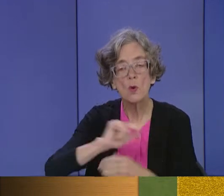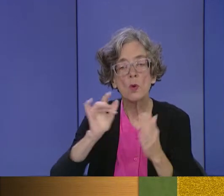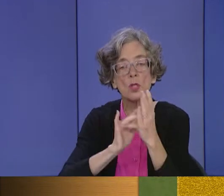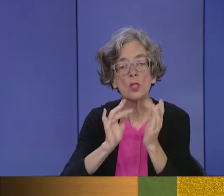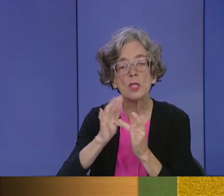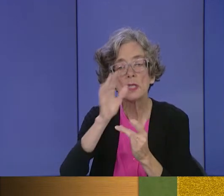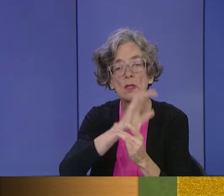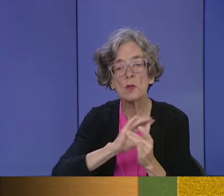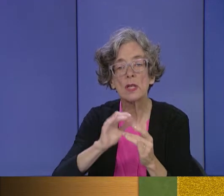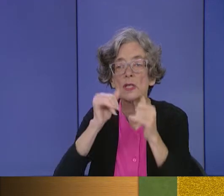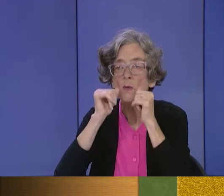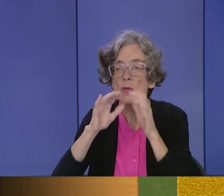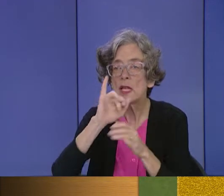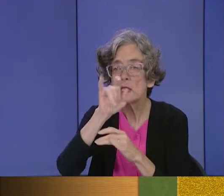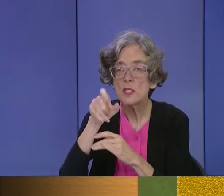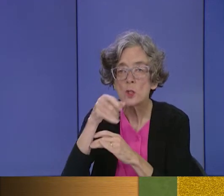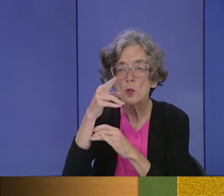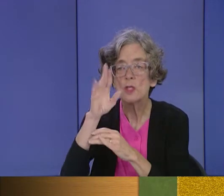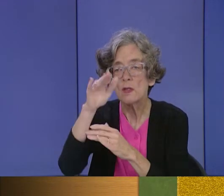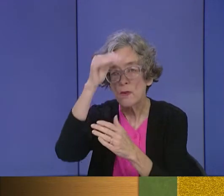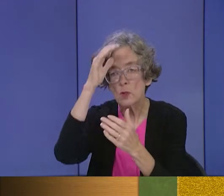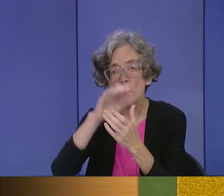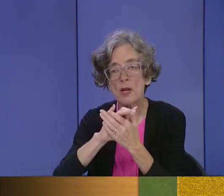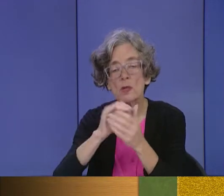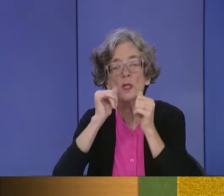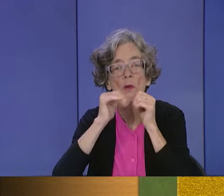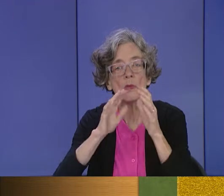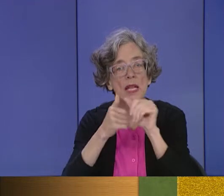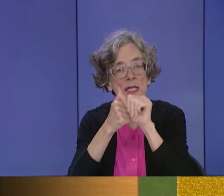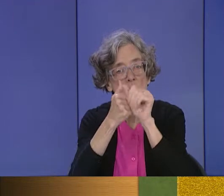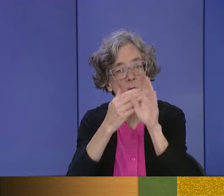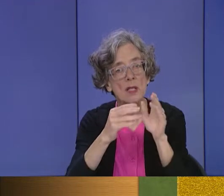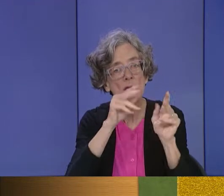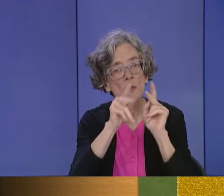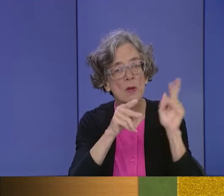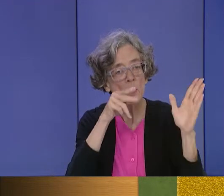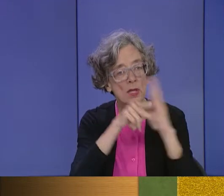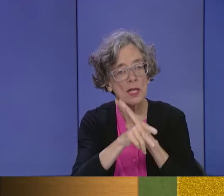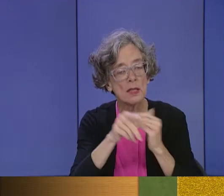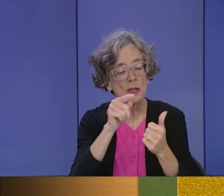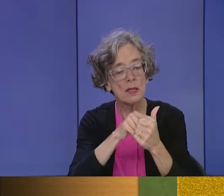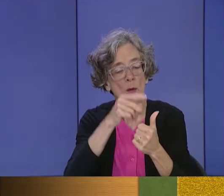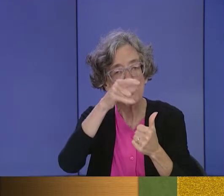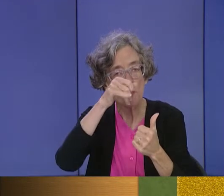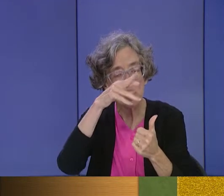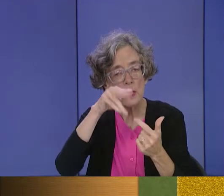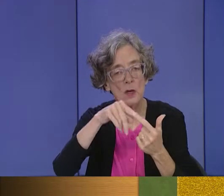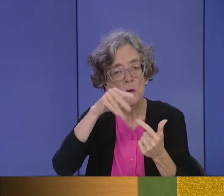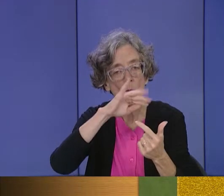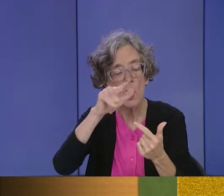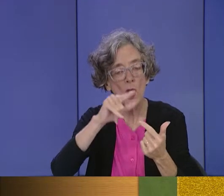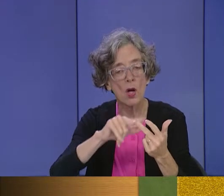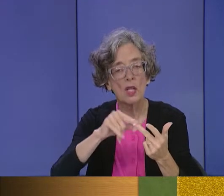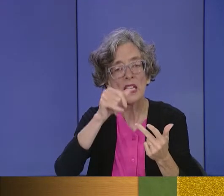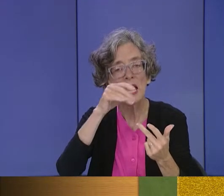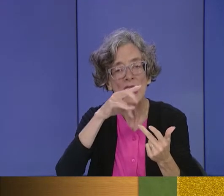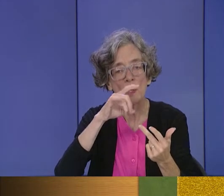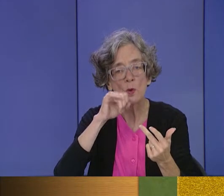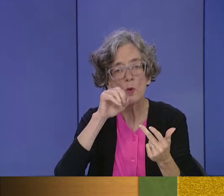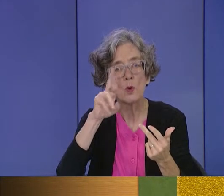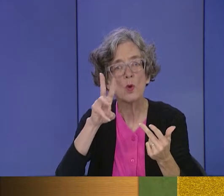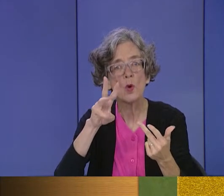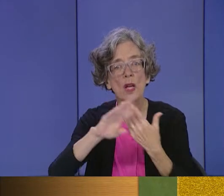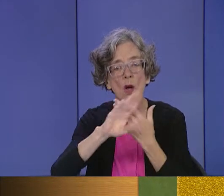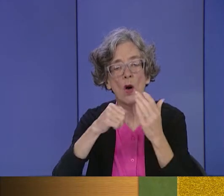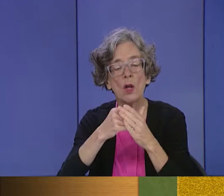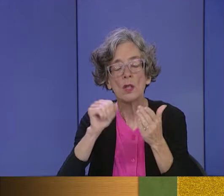Christ, and Blessed Joseph, her spouse, your blessed apostles and martyrs, Peter and Paul, Andrew, and all your saints,